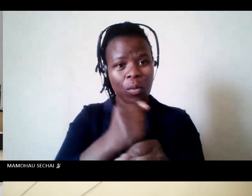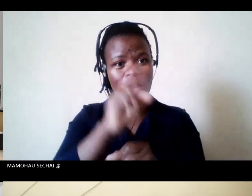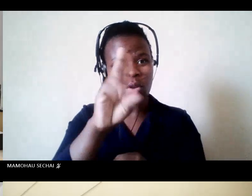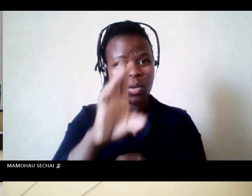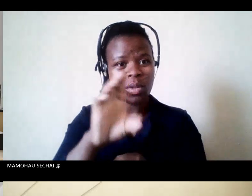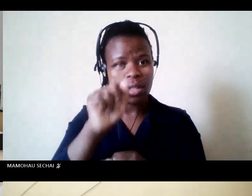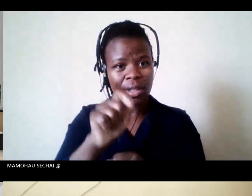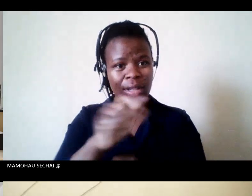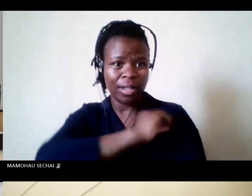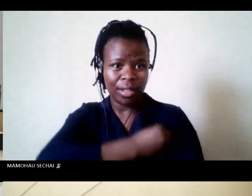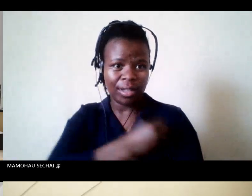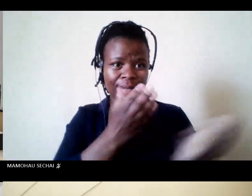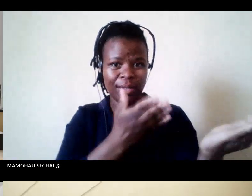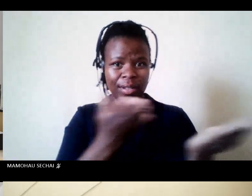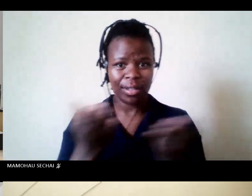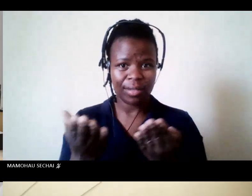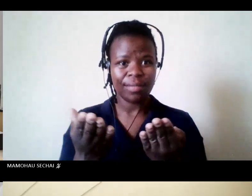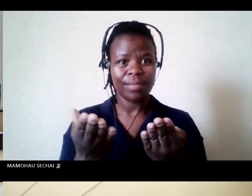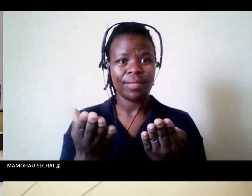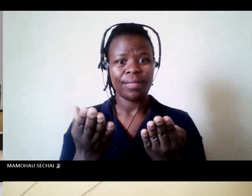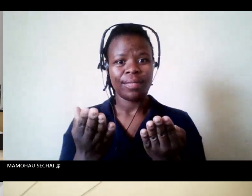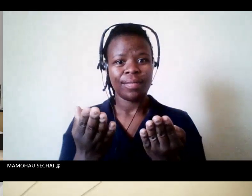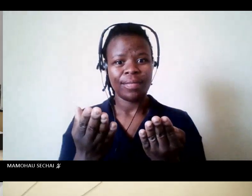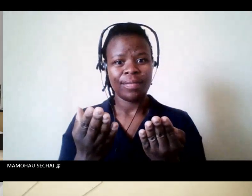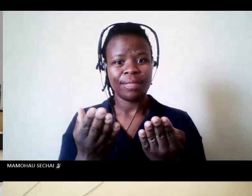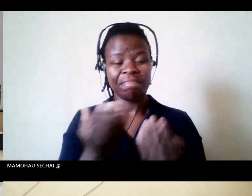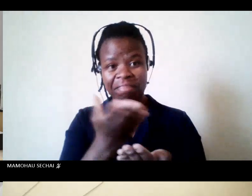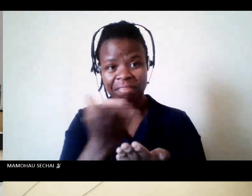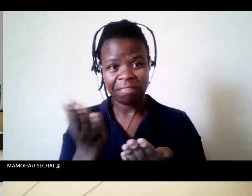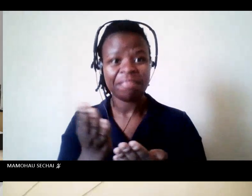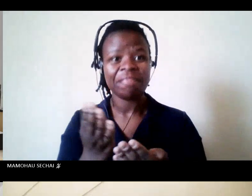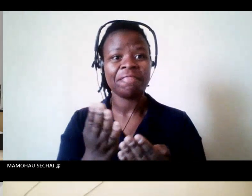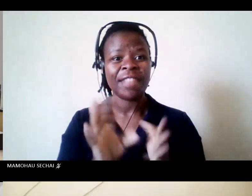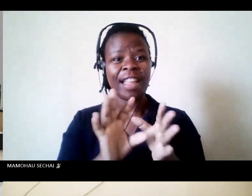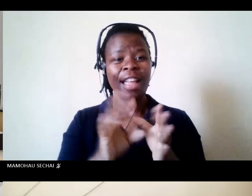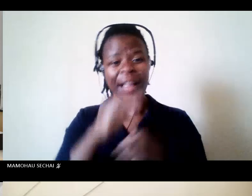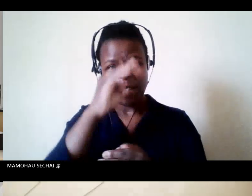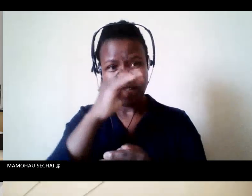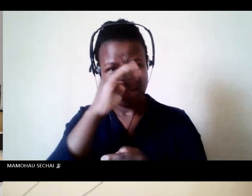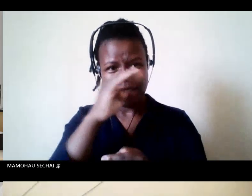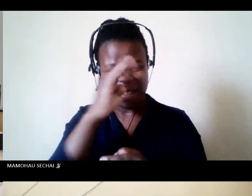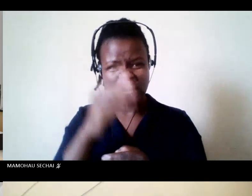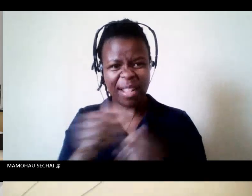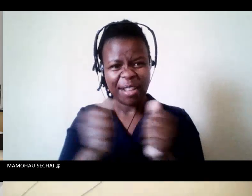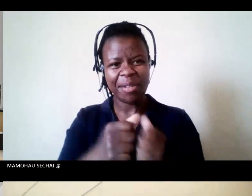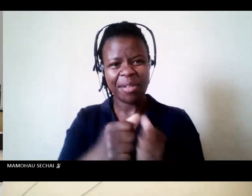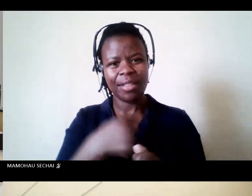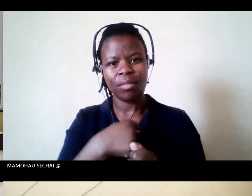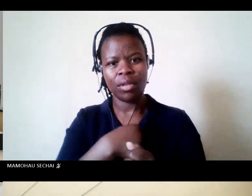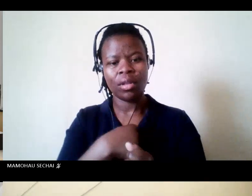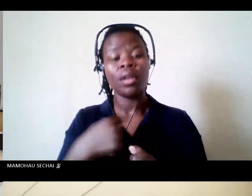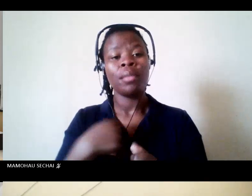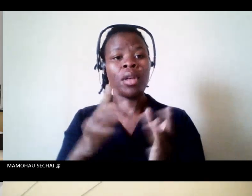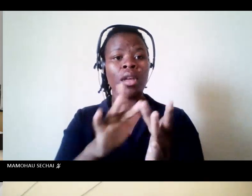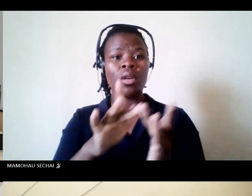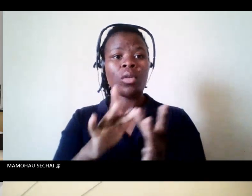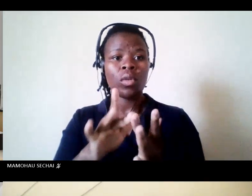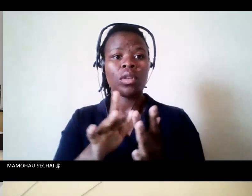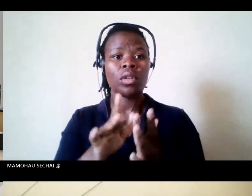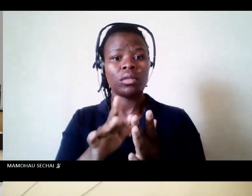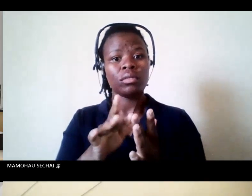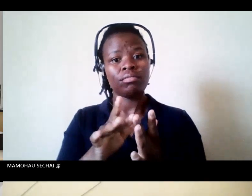Service. Pearl is familiar with me. This used to be Pearl's job. So I'm connecting from Struisveld